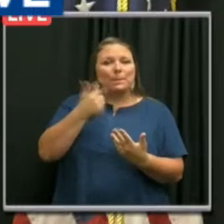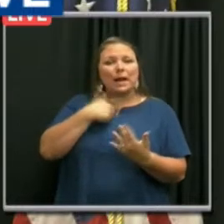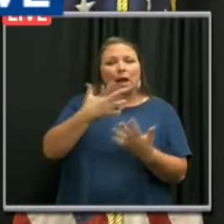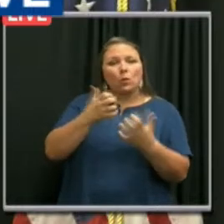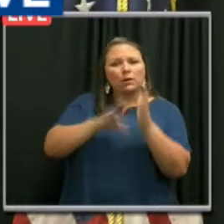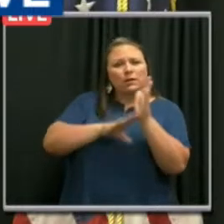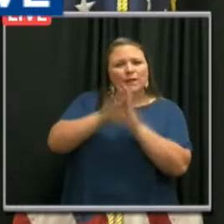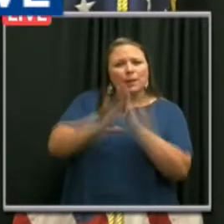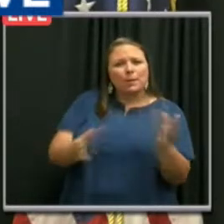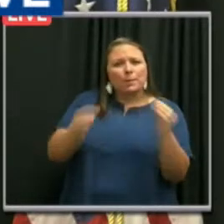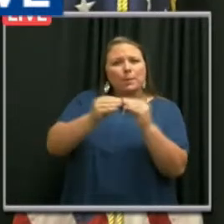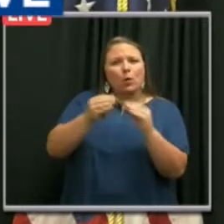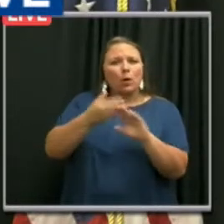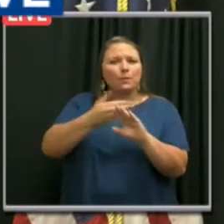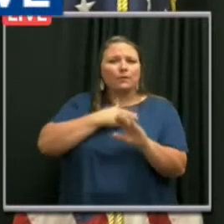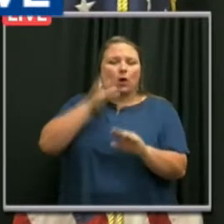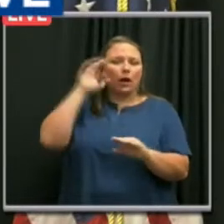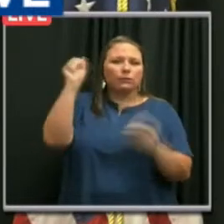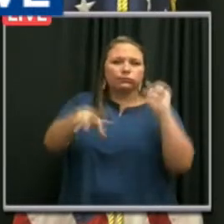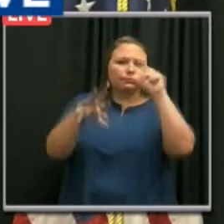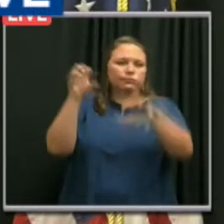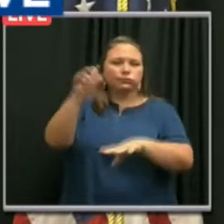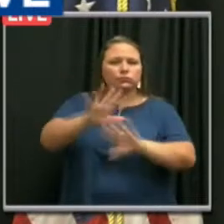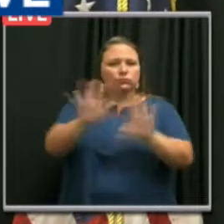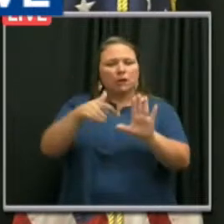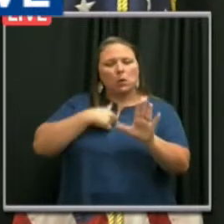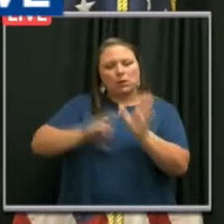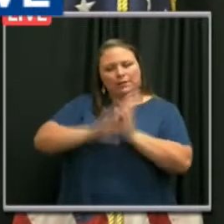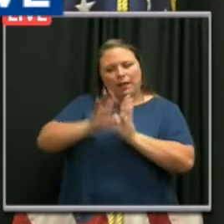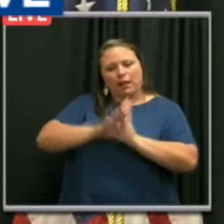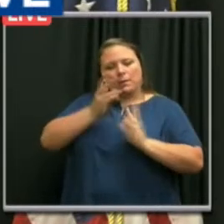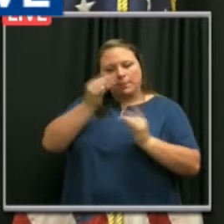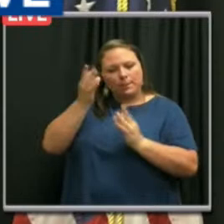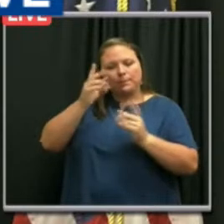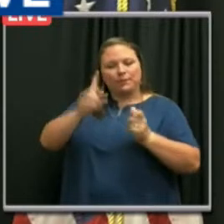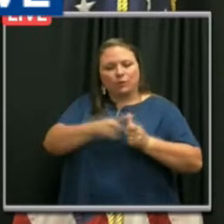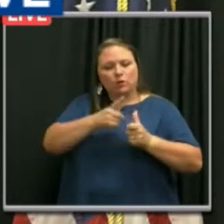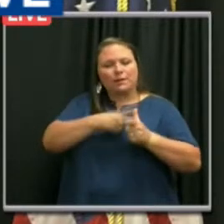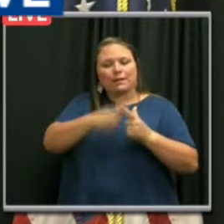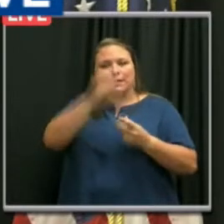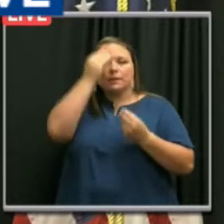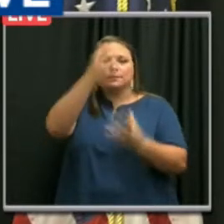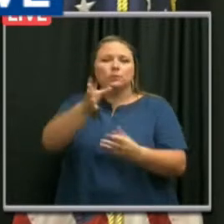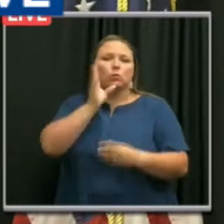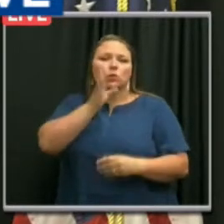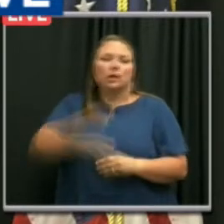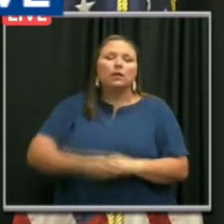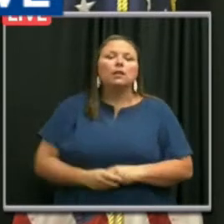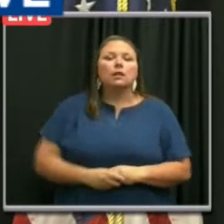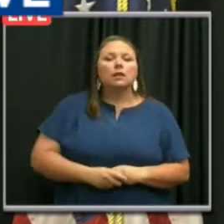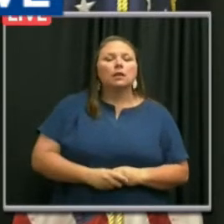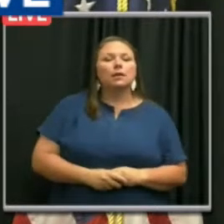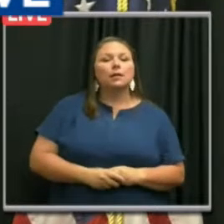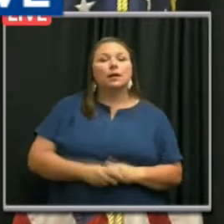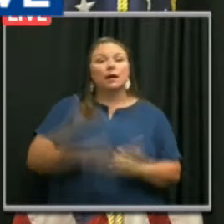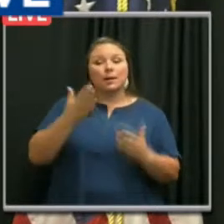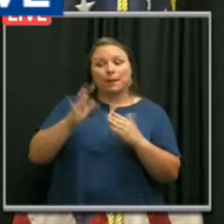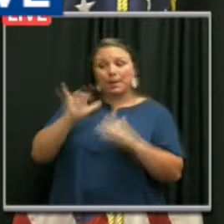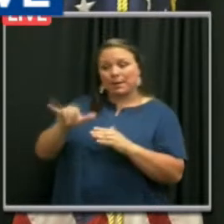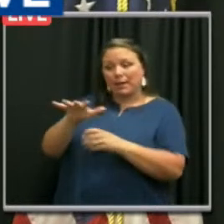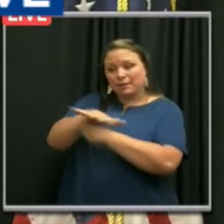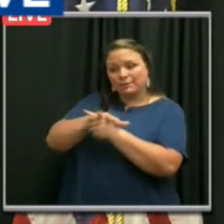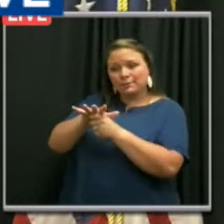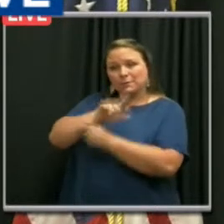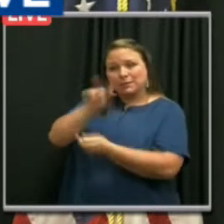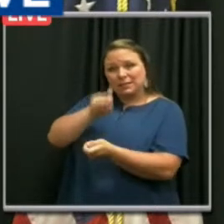those a little further before I just throw out random ideas here. And so maybe the efforts specific to that area need to